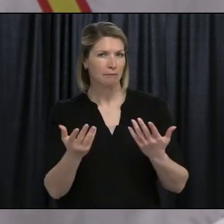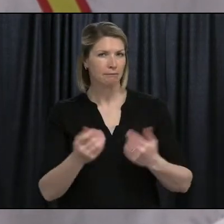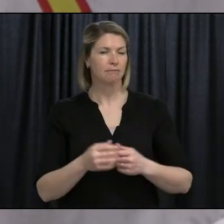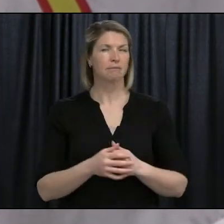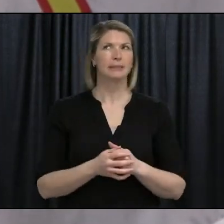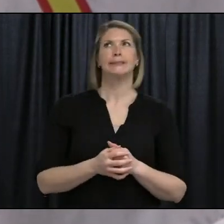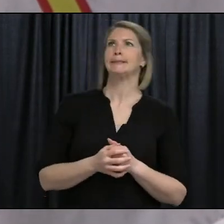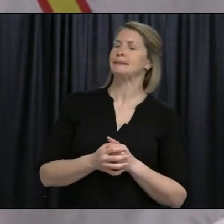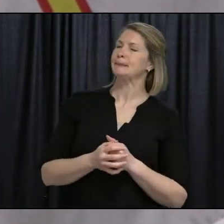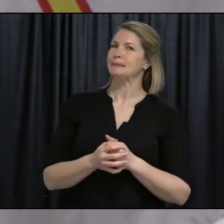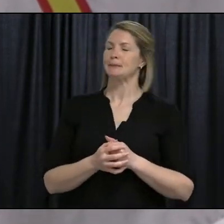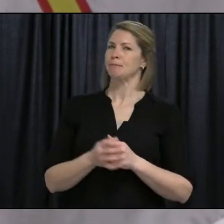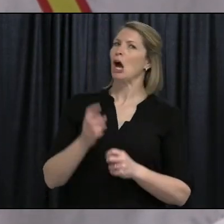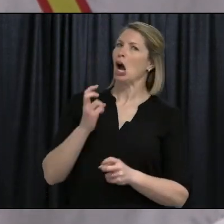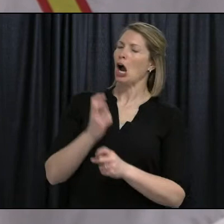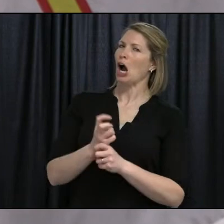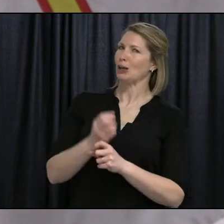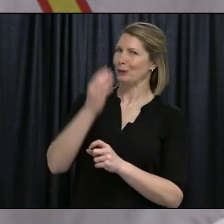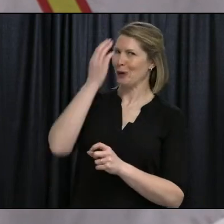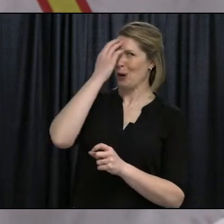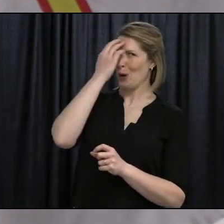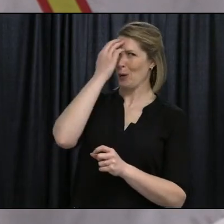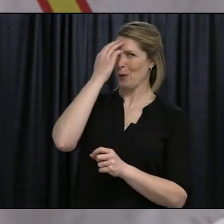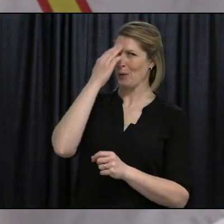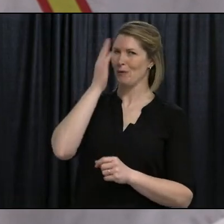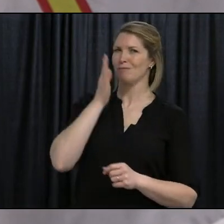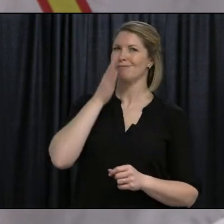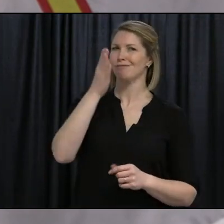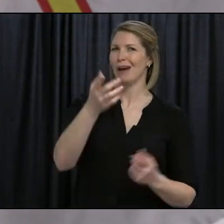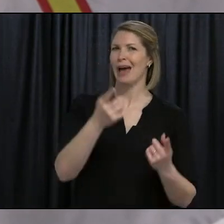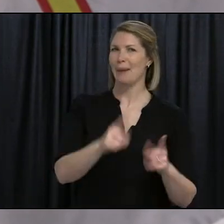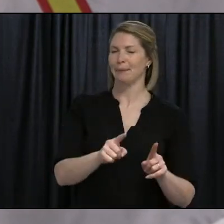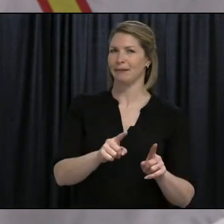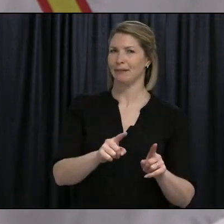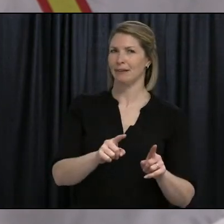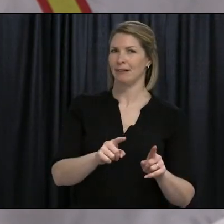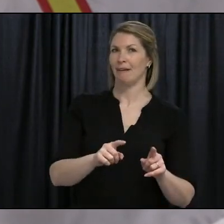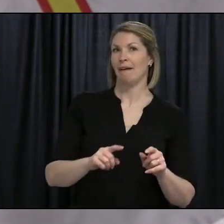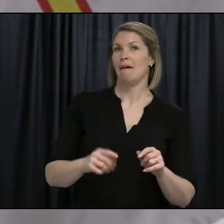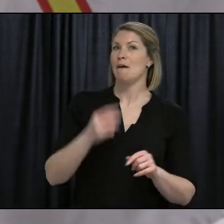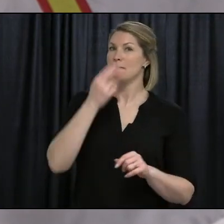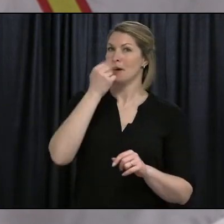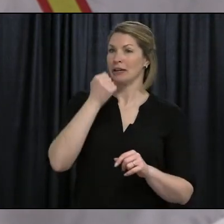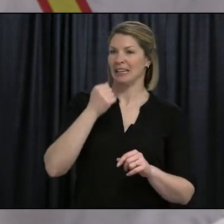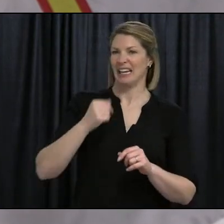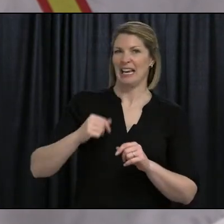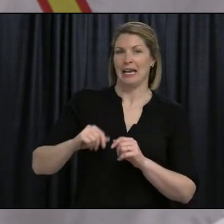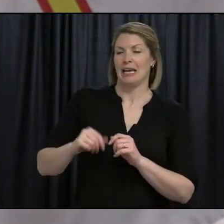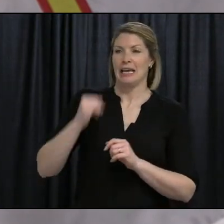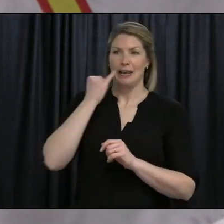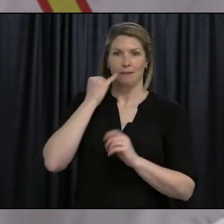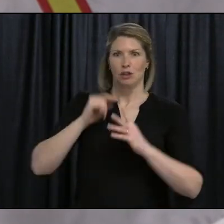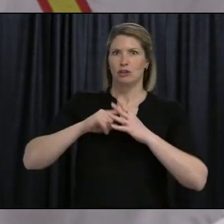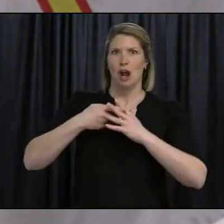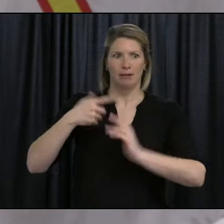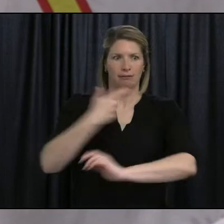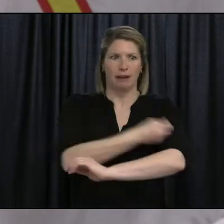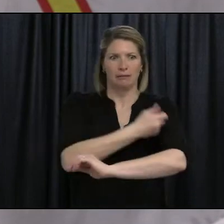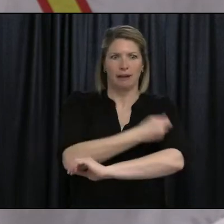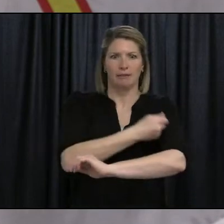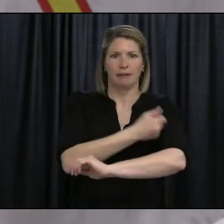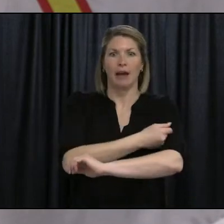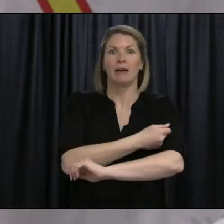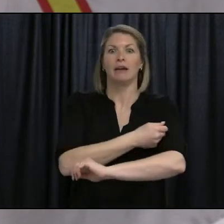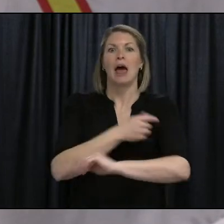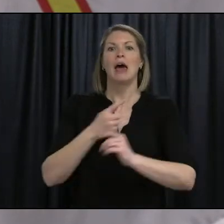sometimes the connections aren't always made. So in the beginning, you don't see as many, but you aren't necessarily looking for them. Once we get a safety signal, then you